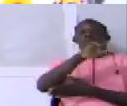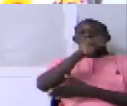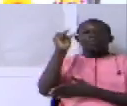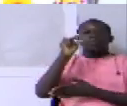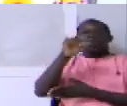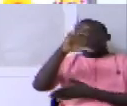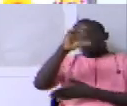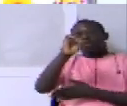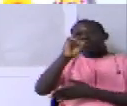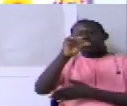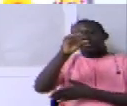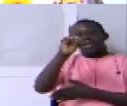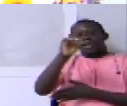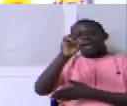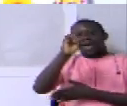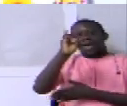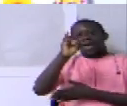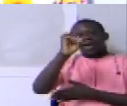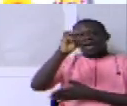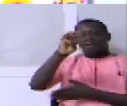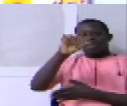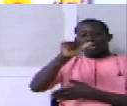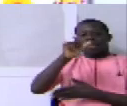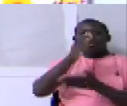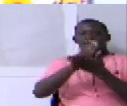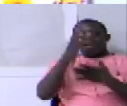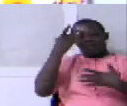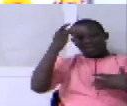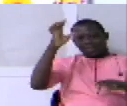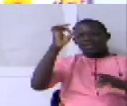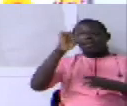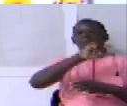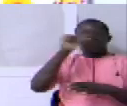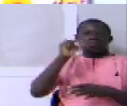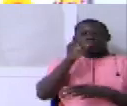this place for treatment.